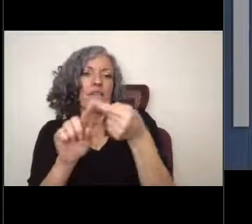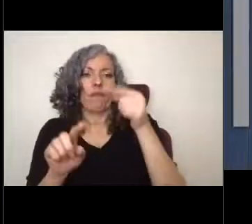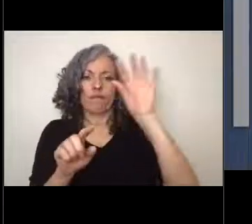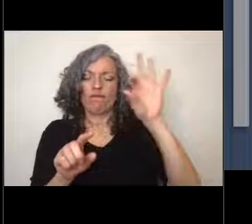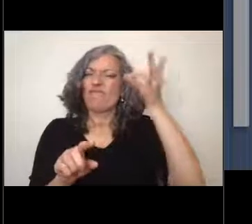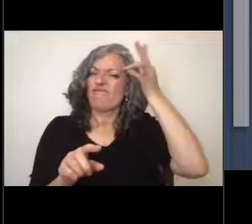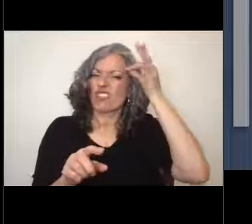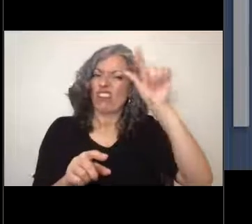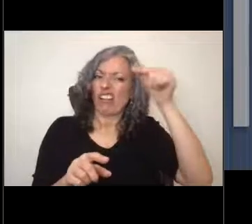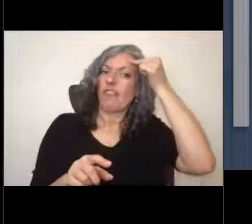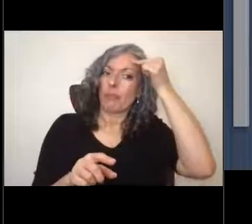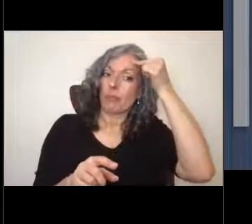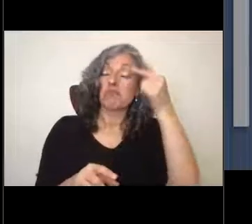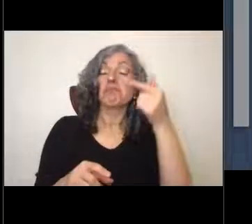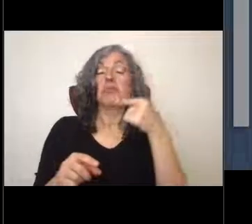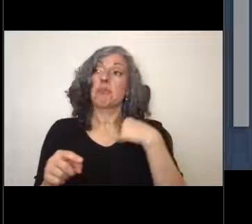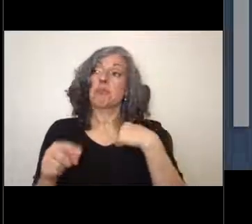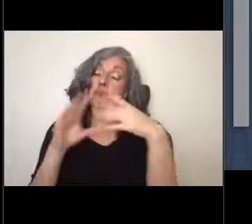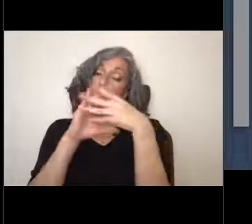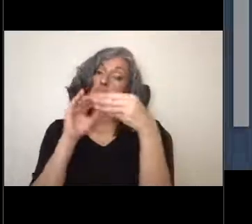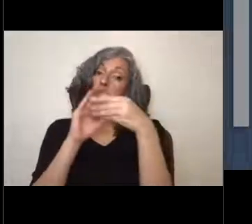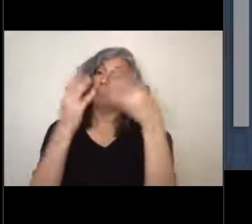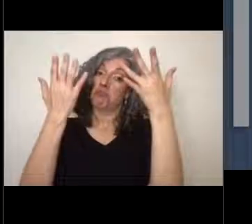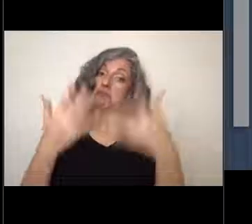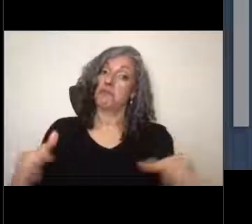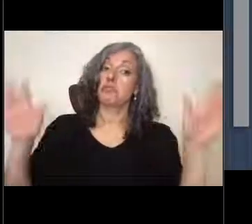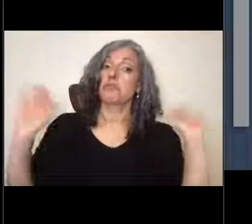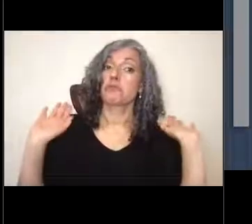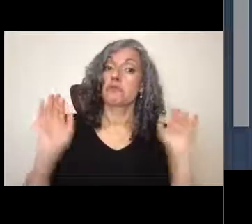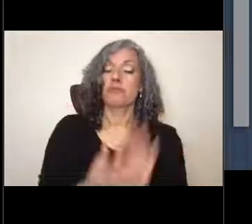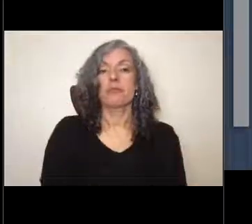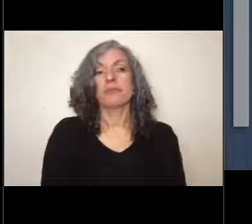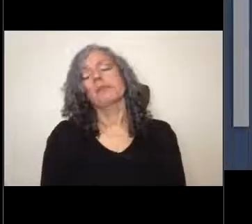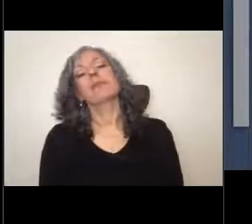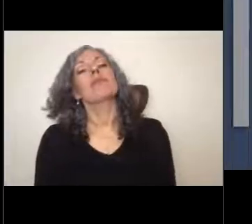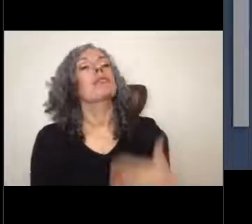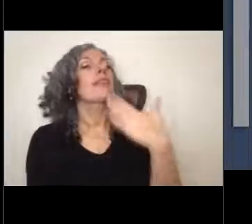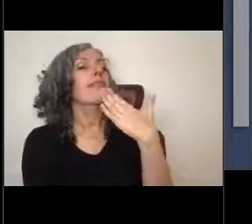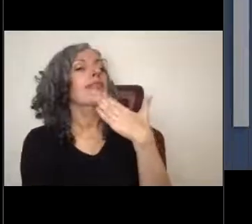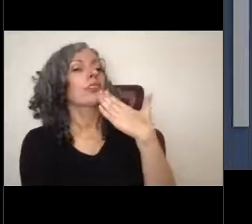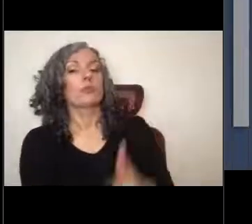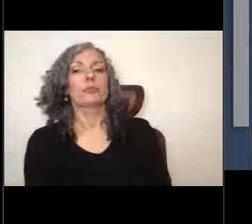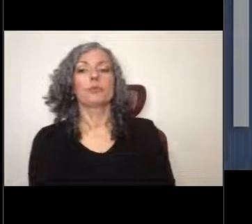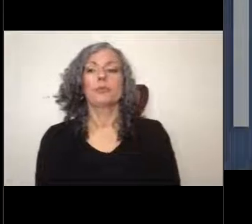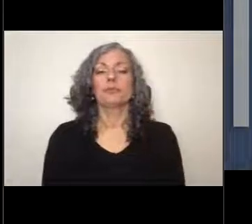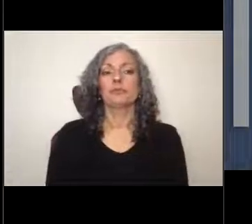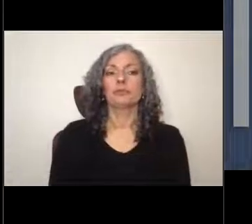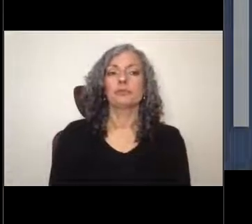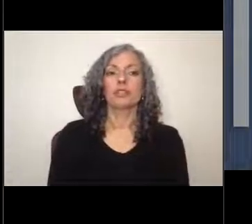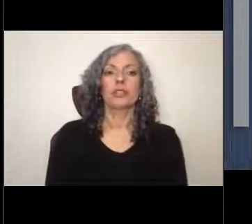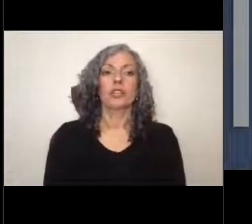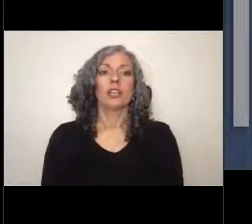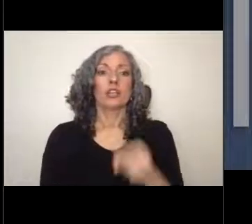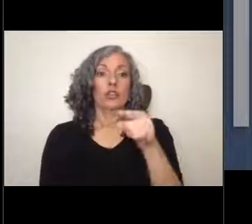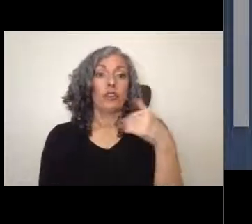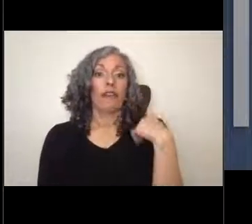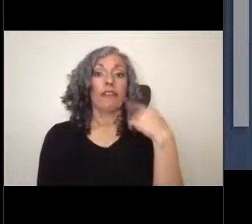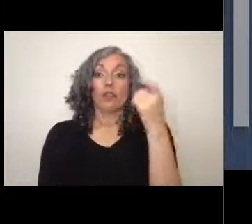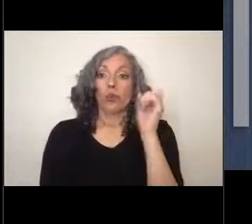that concludes my remarks, and I would recommend approval of this item. Thank you. Vice Chair Gardino, did you have a